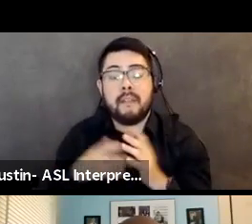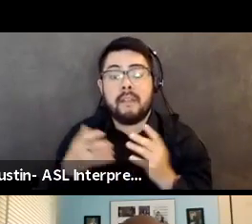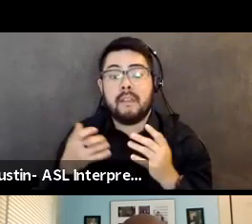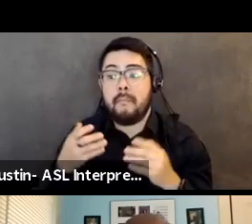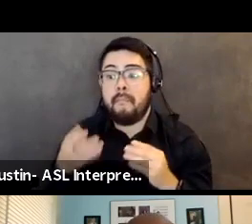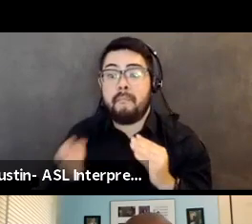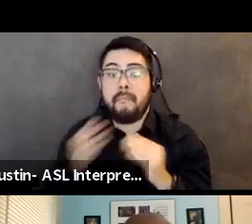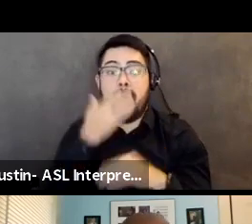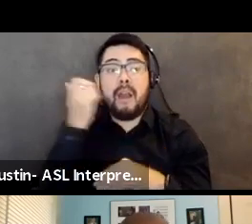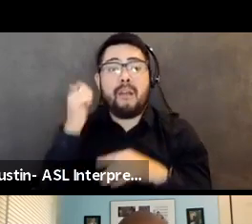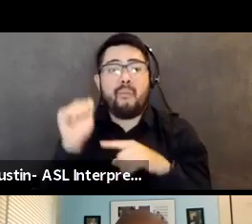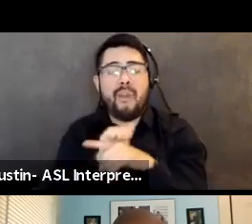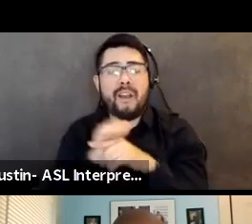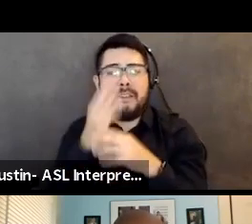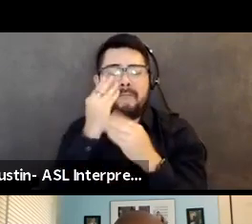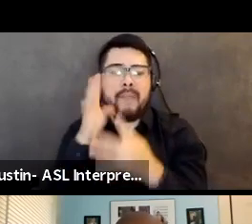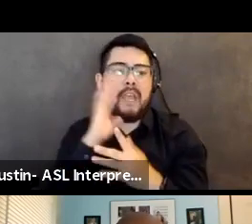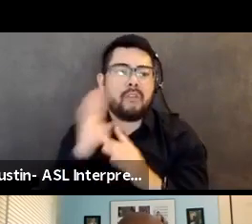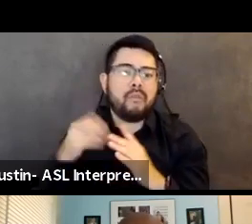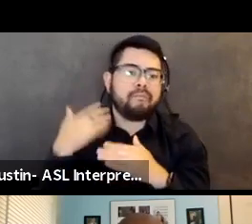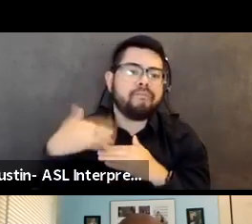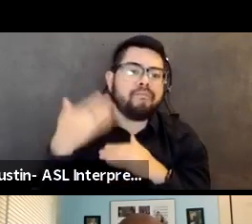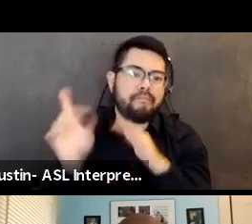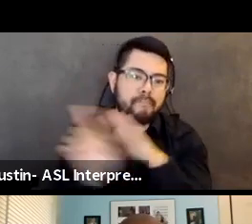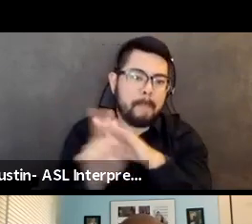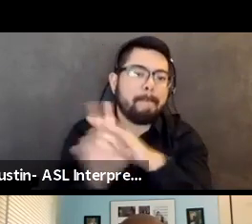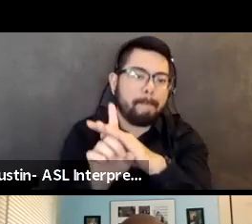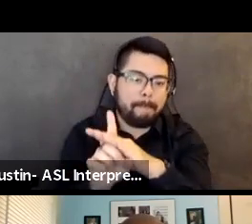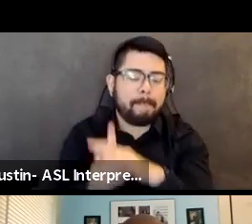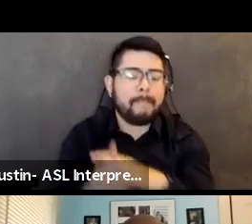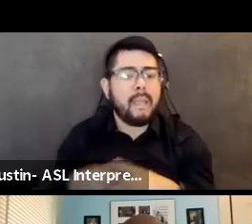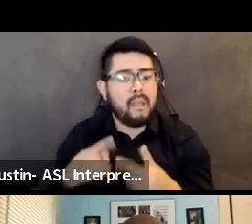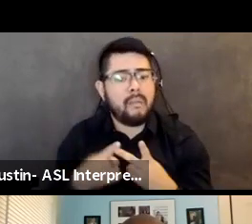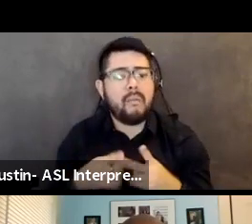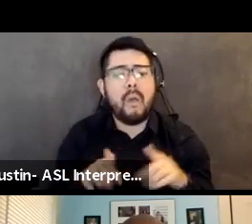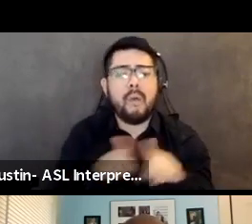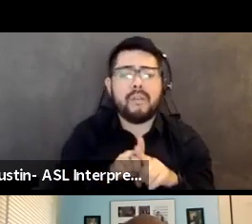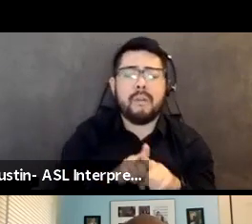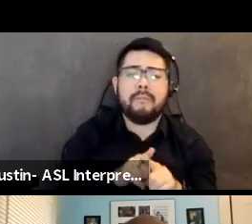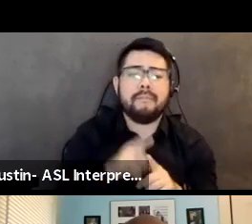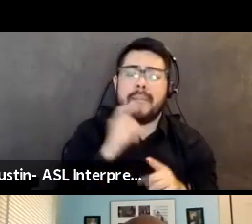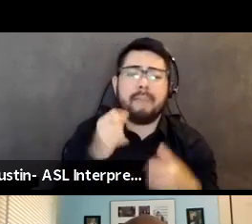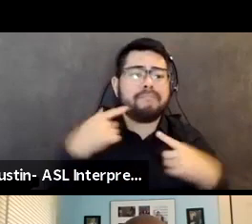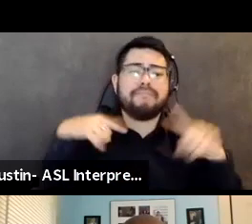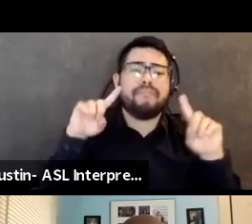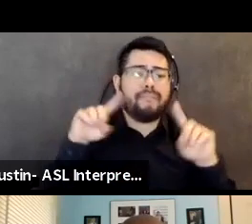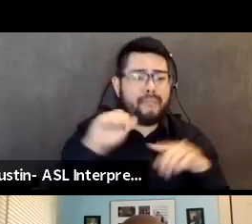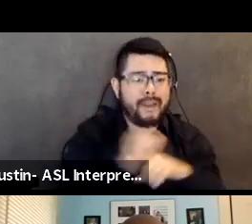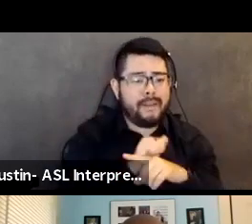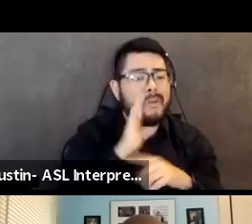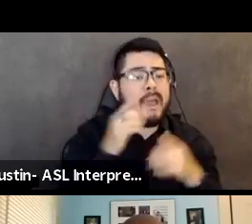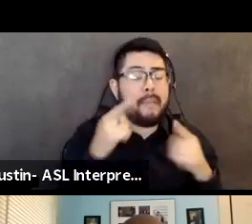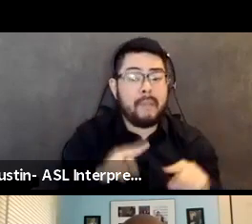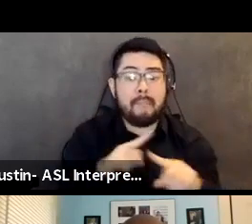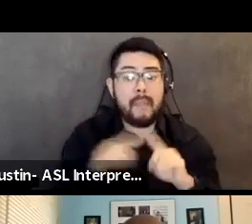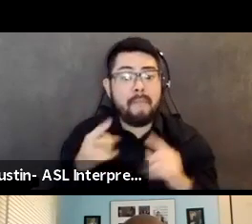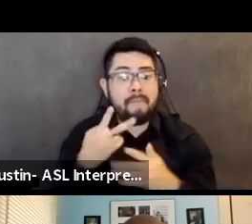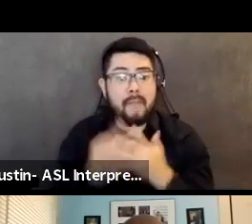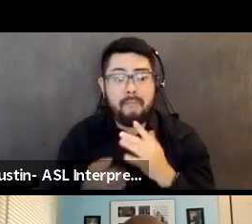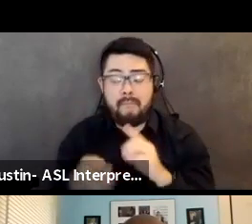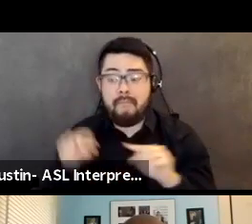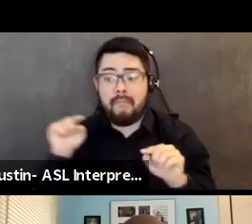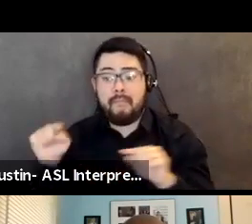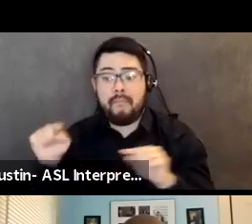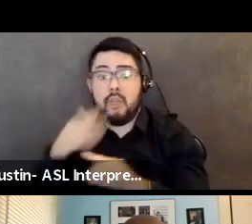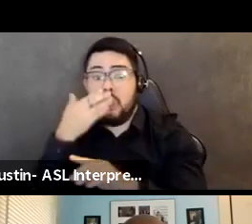as they start to get implemented and there will be bad practices and we can learn from both right and as we learn from the things that are not